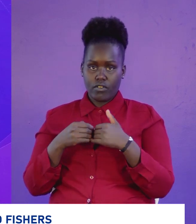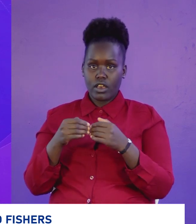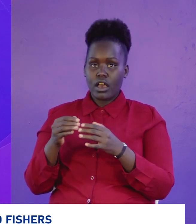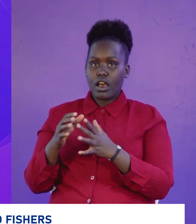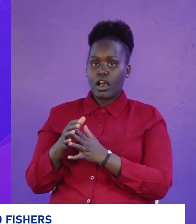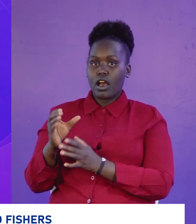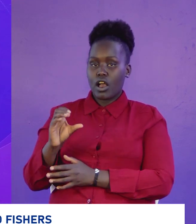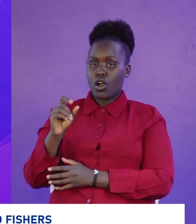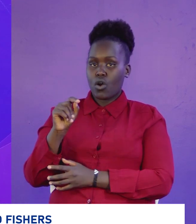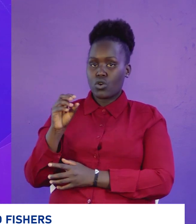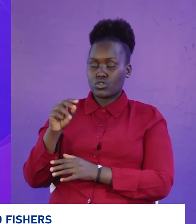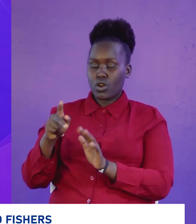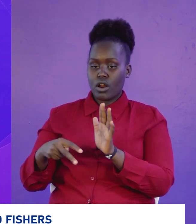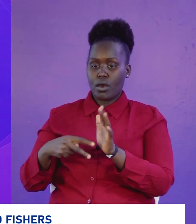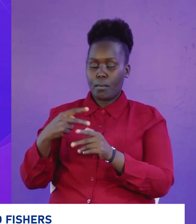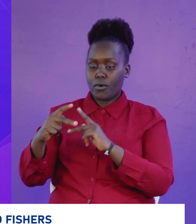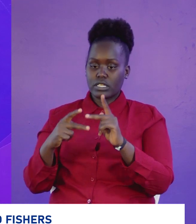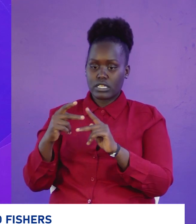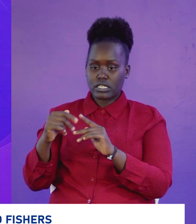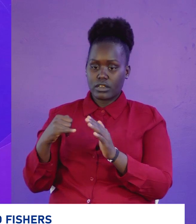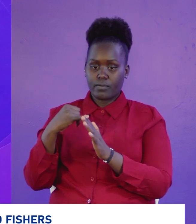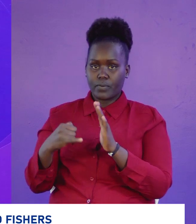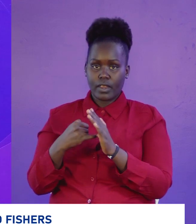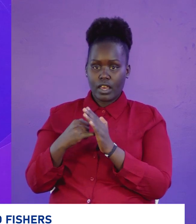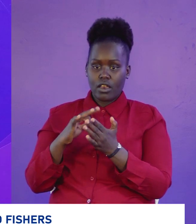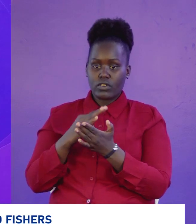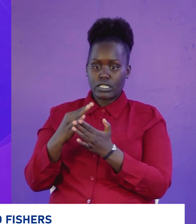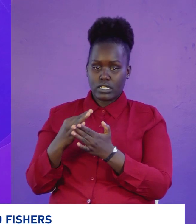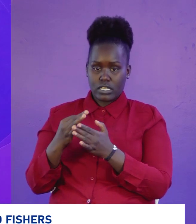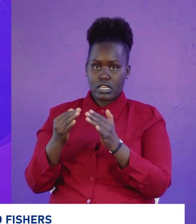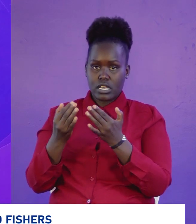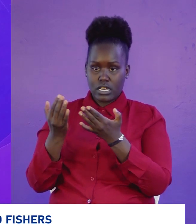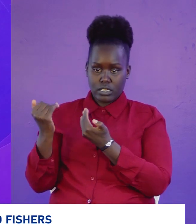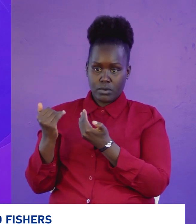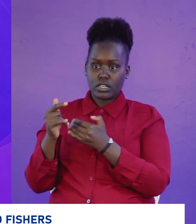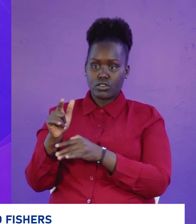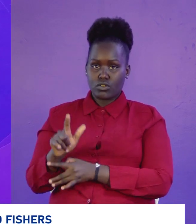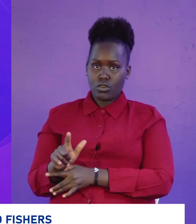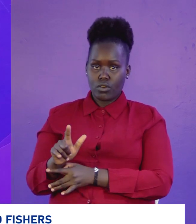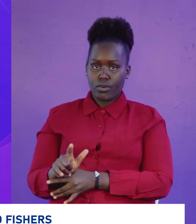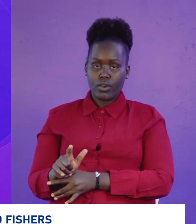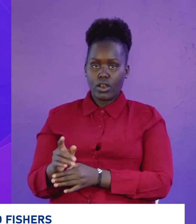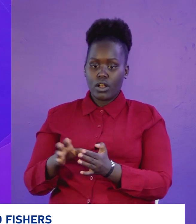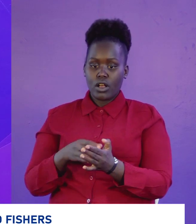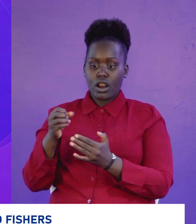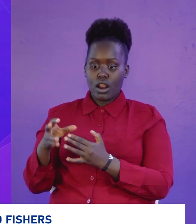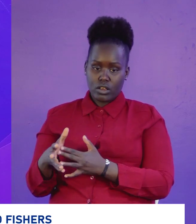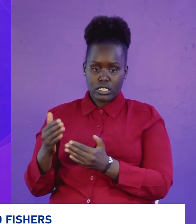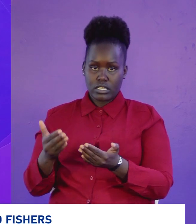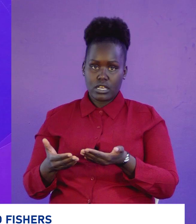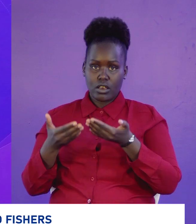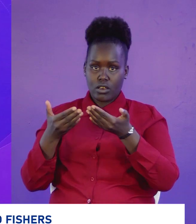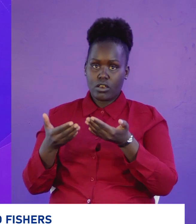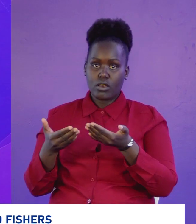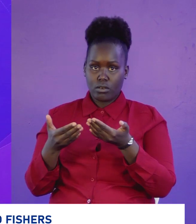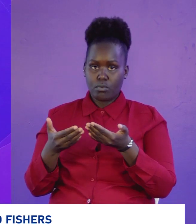processing industries. This facility is expected to reduce post-harvest losses, improve